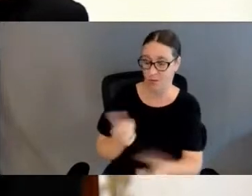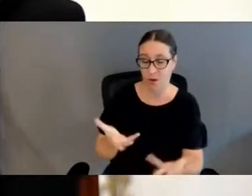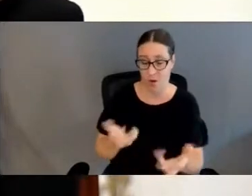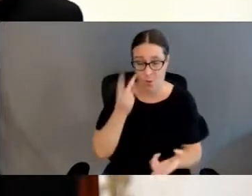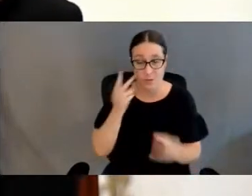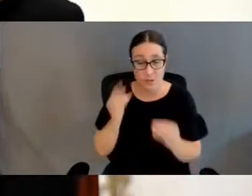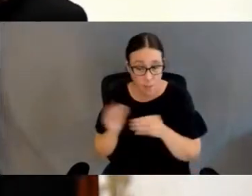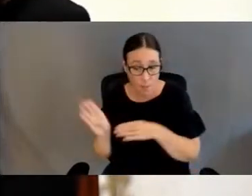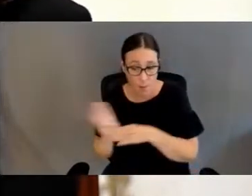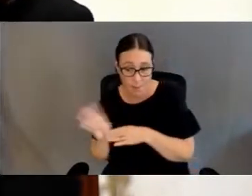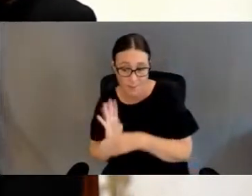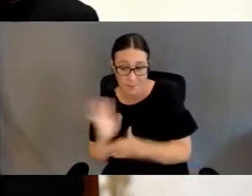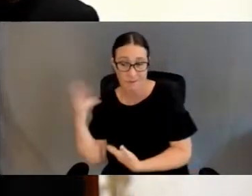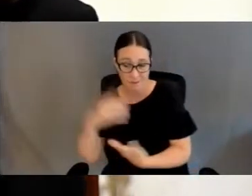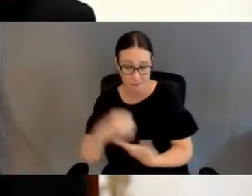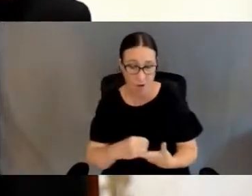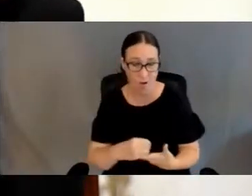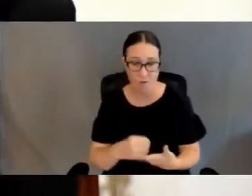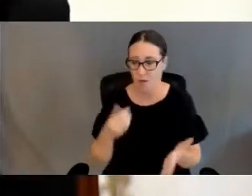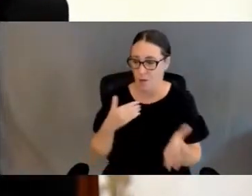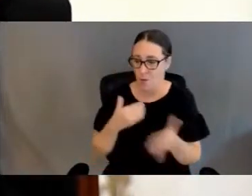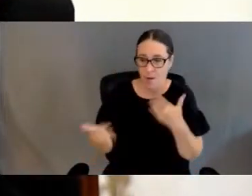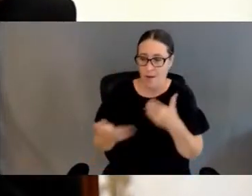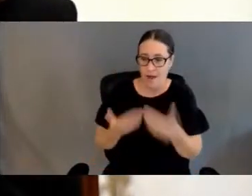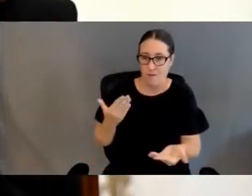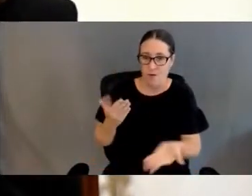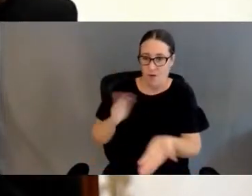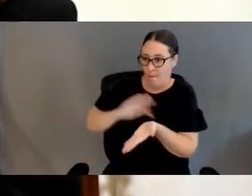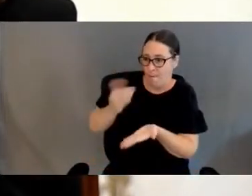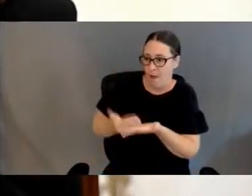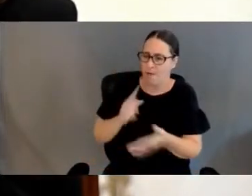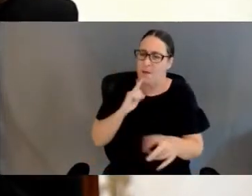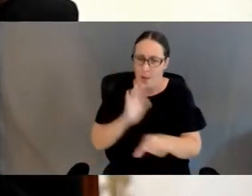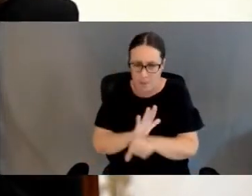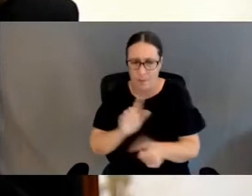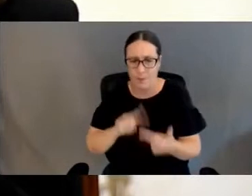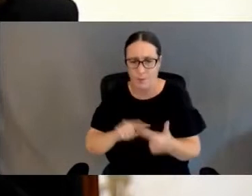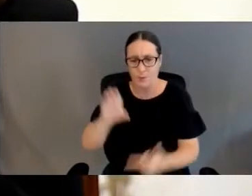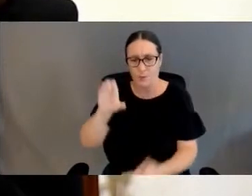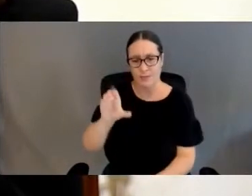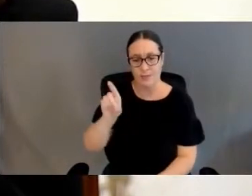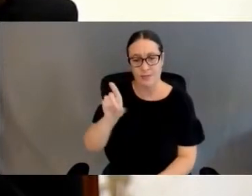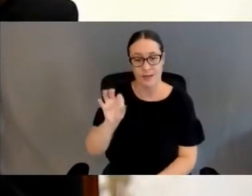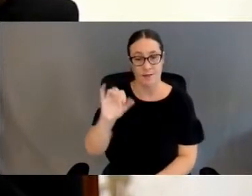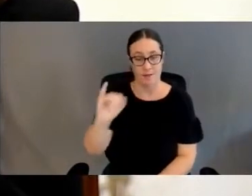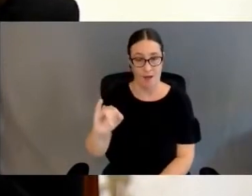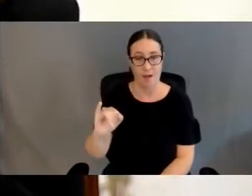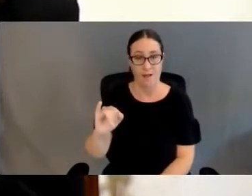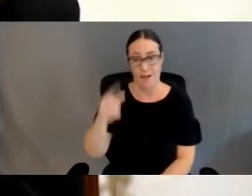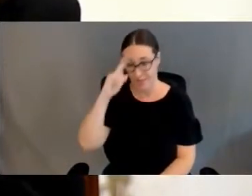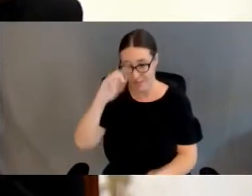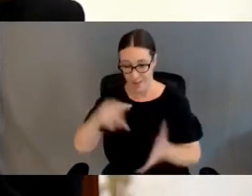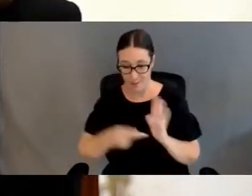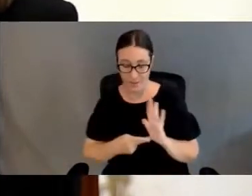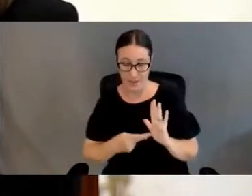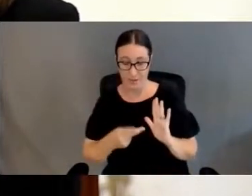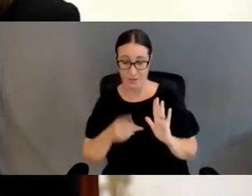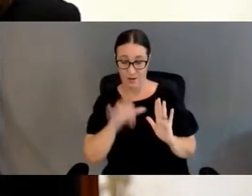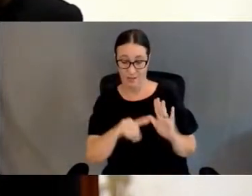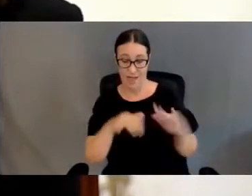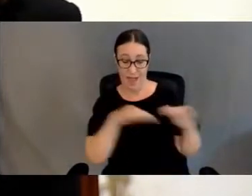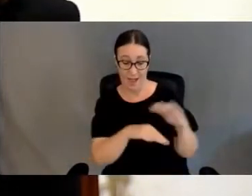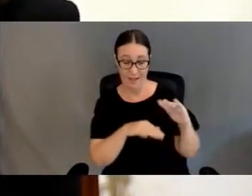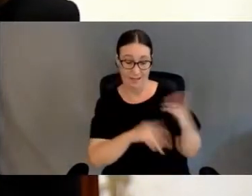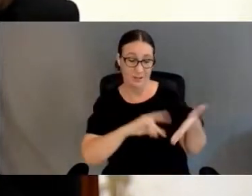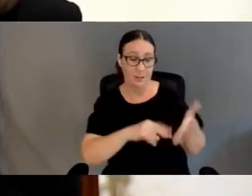saying, in whatever size they can, a commitment to CDFIs and the implications, the access to capital. We've also